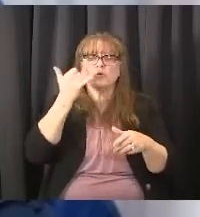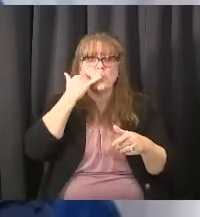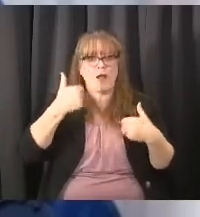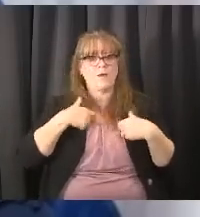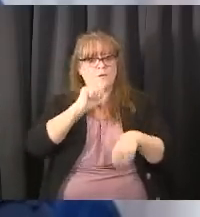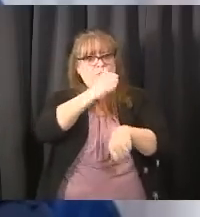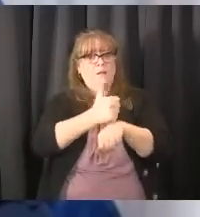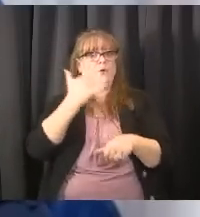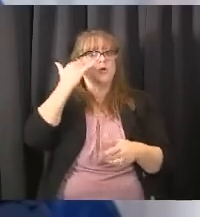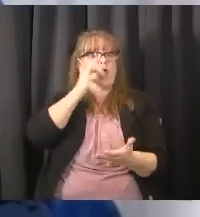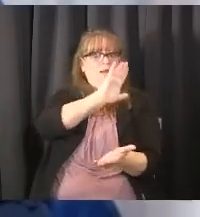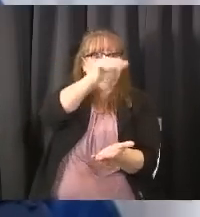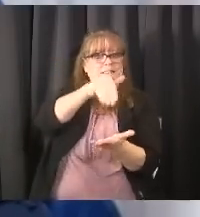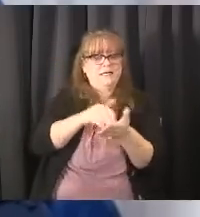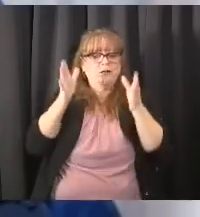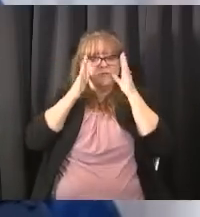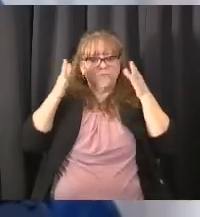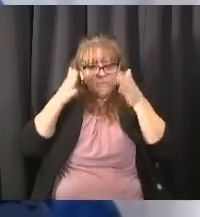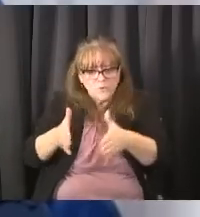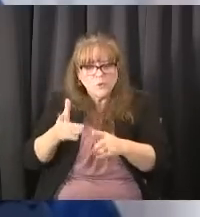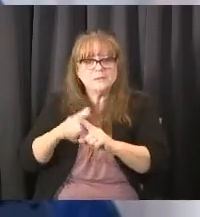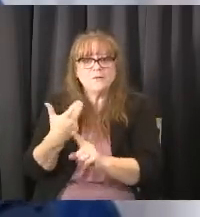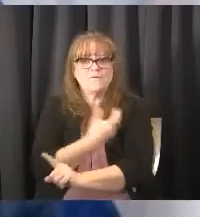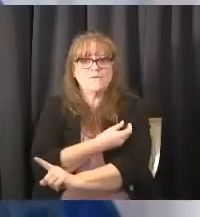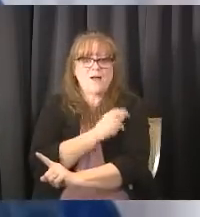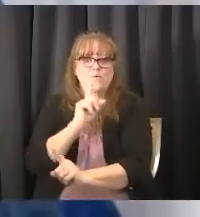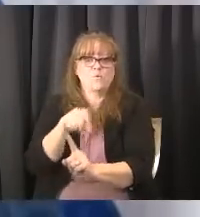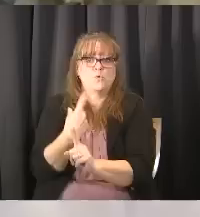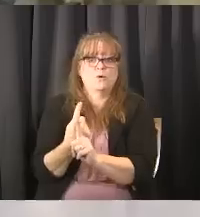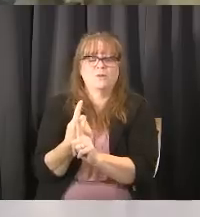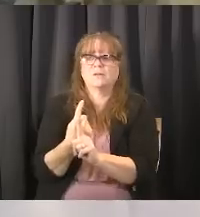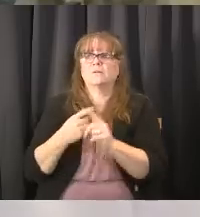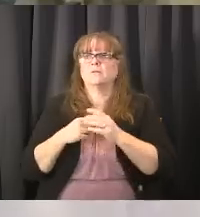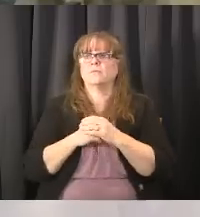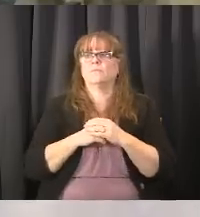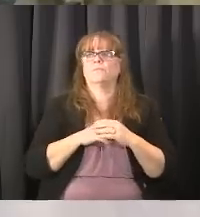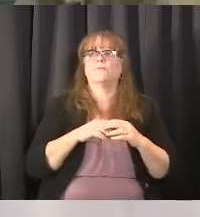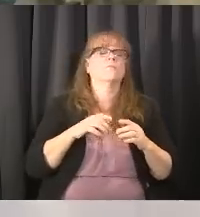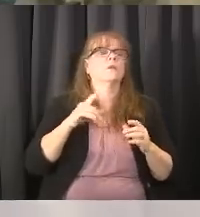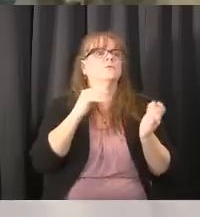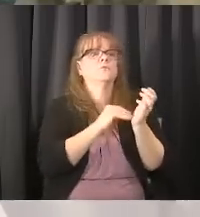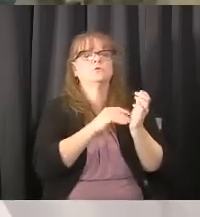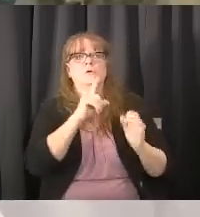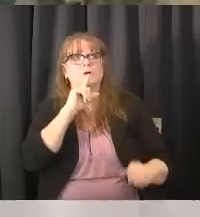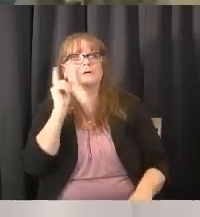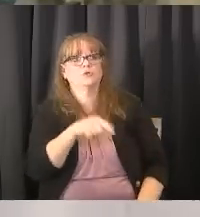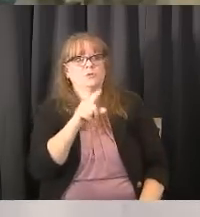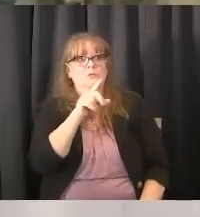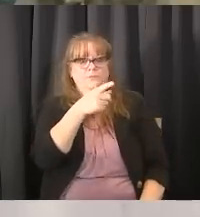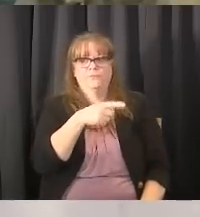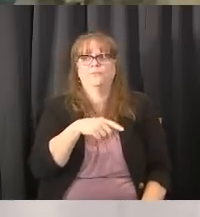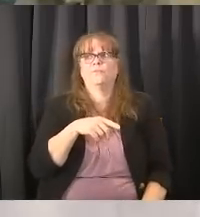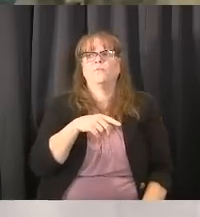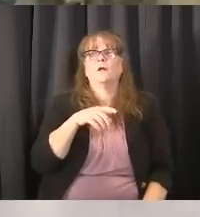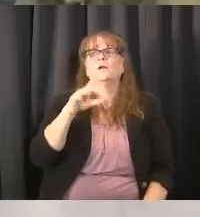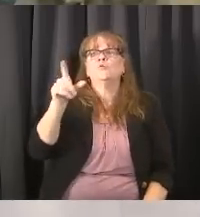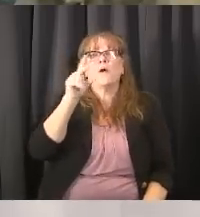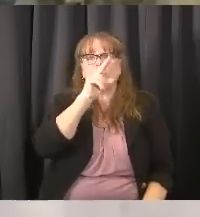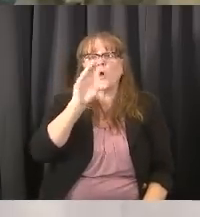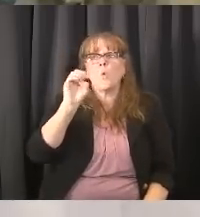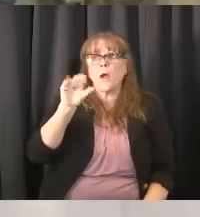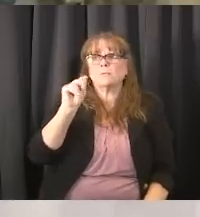Dr. Zane, do you want to take the first one? Sure. So if you go to our website, uchealth.org, and click on the COVID-19 button, it'll take